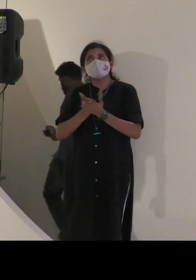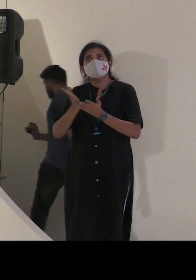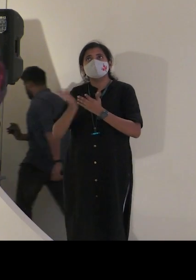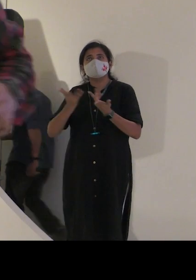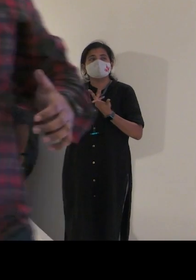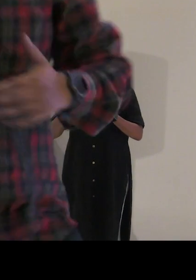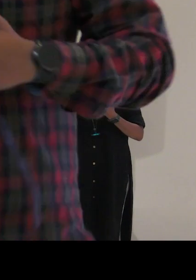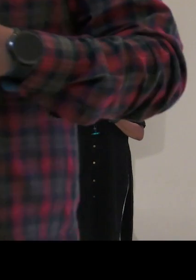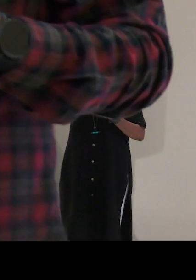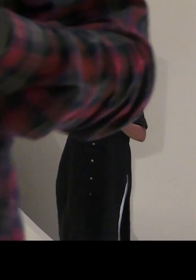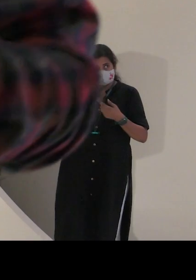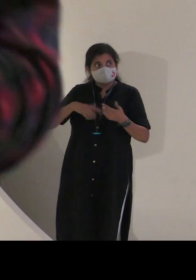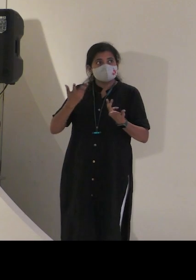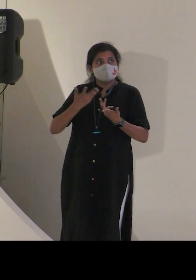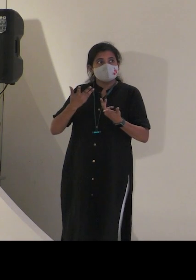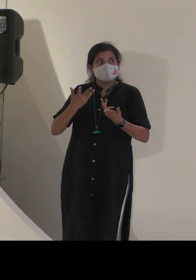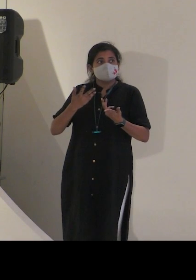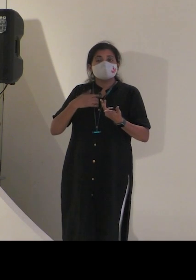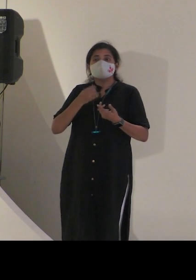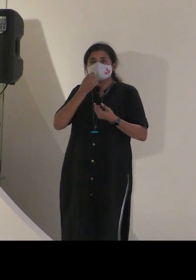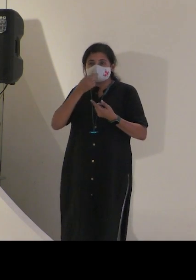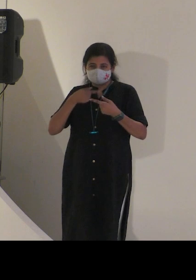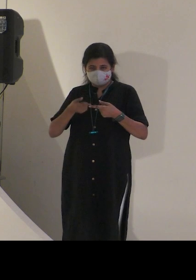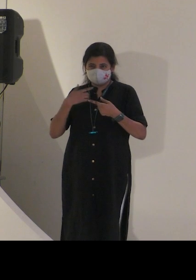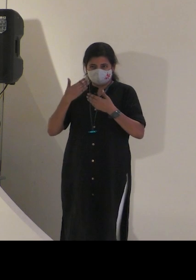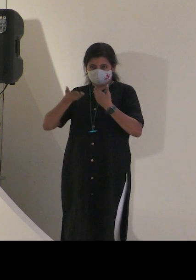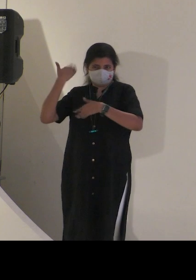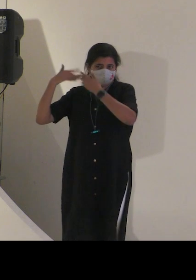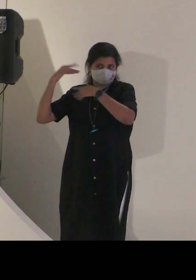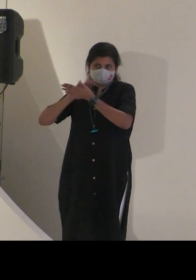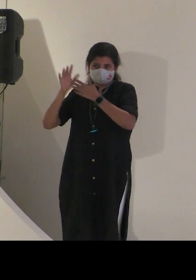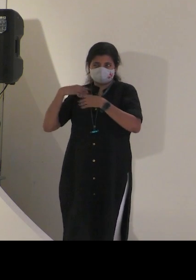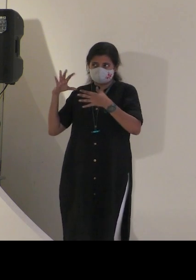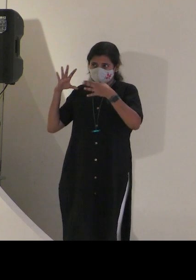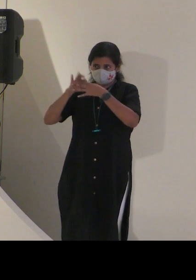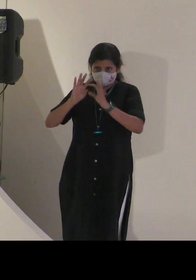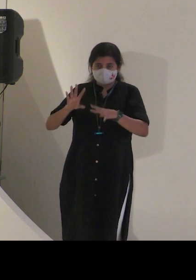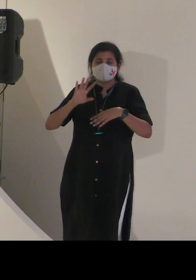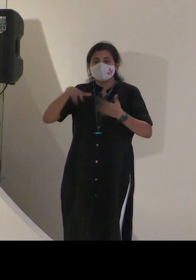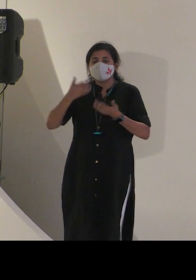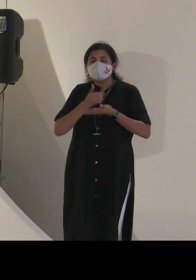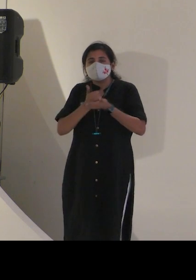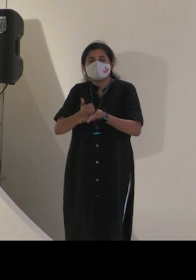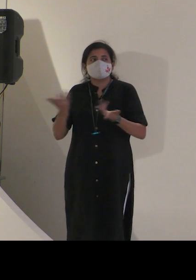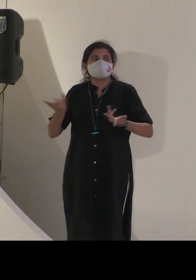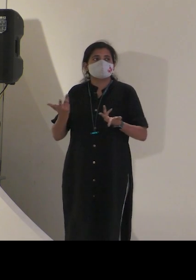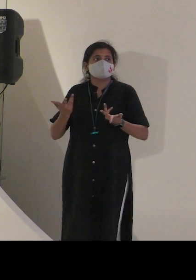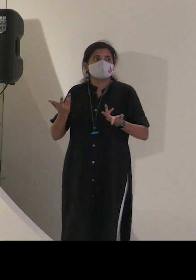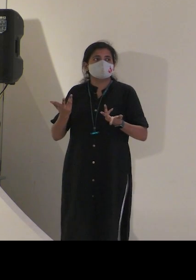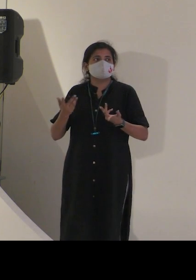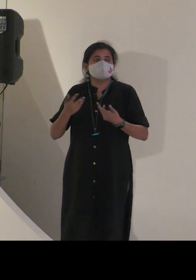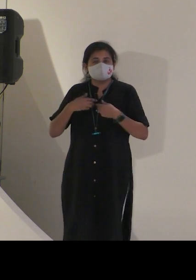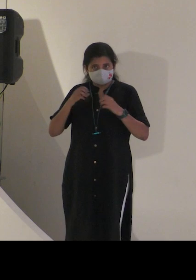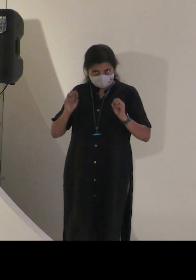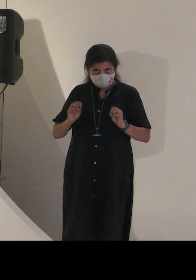a humanities as well as a history of medicine division contribute to it? Is there a way for it? So we started these